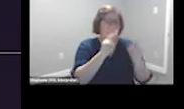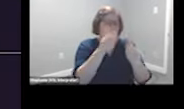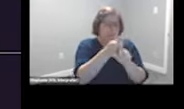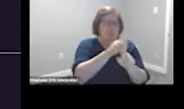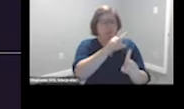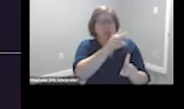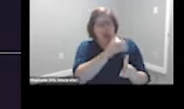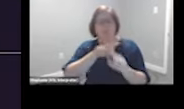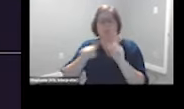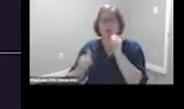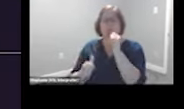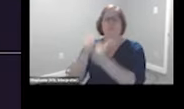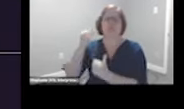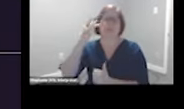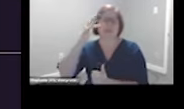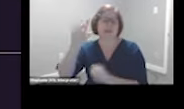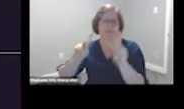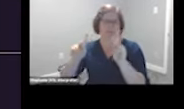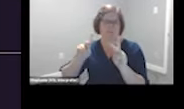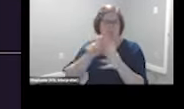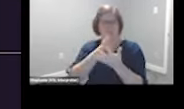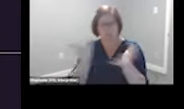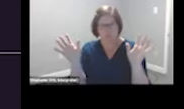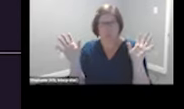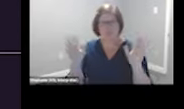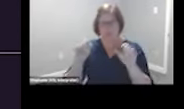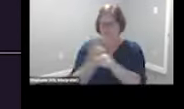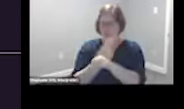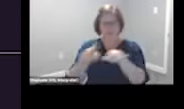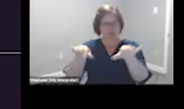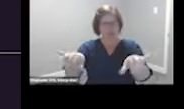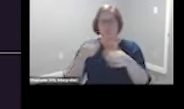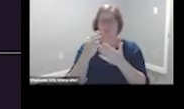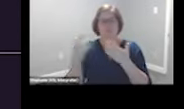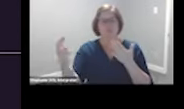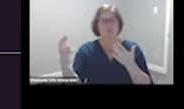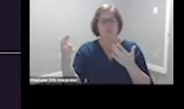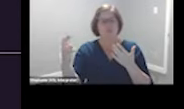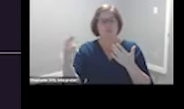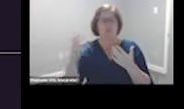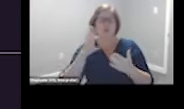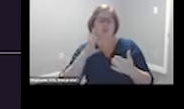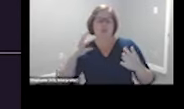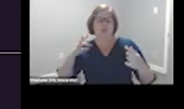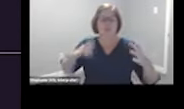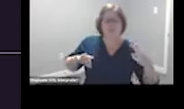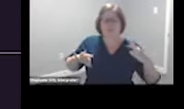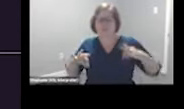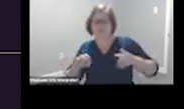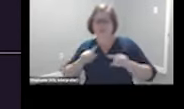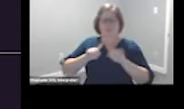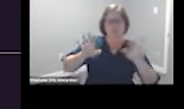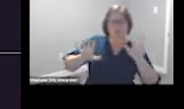The advantage here is that everybody can work together using exactly the same resources. Everybody will get something slightly different out of them, but that sense